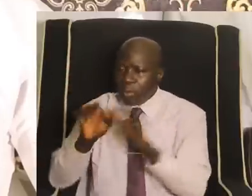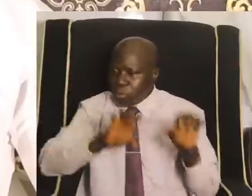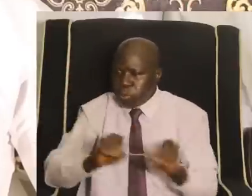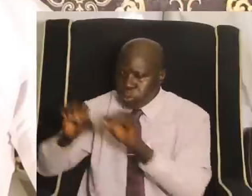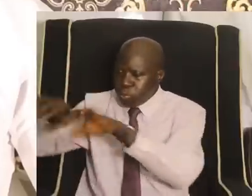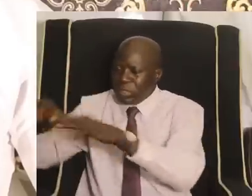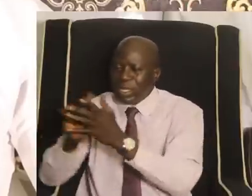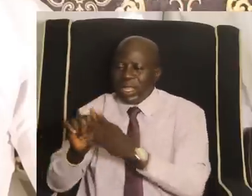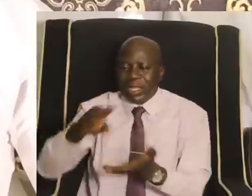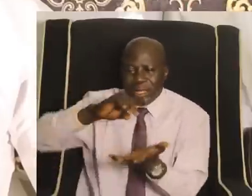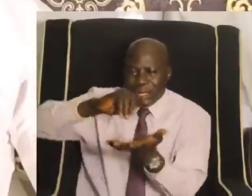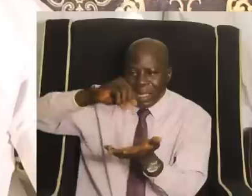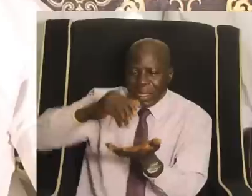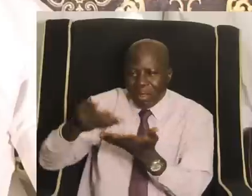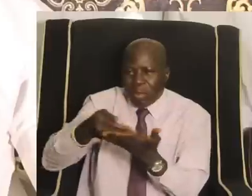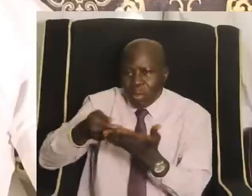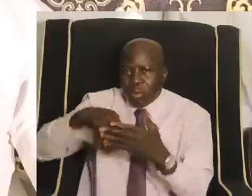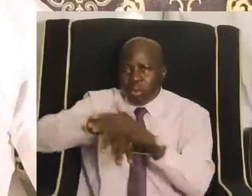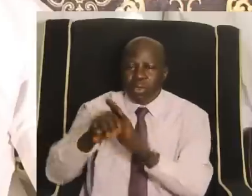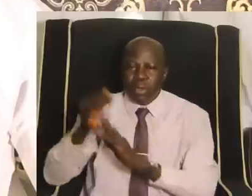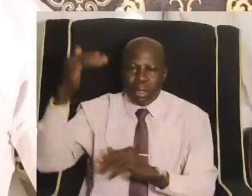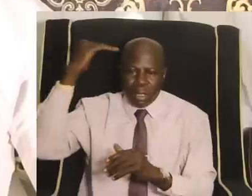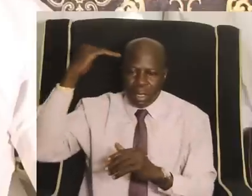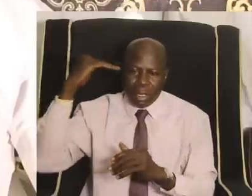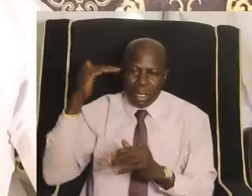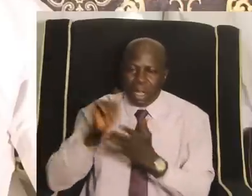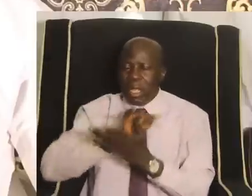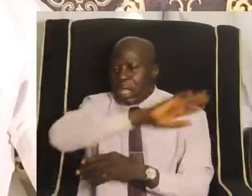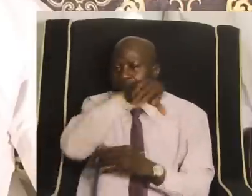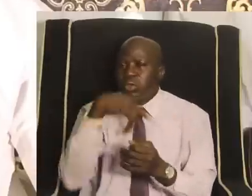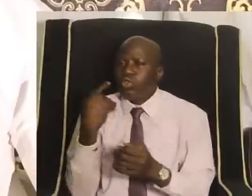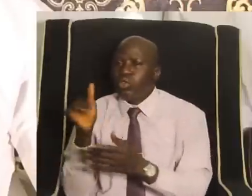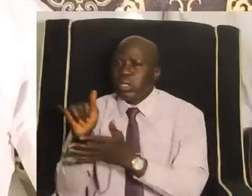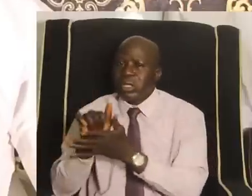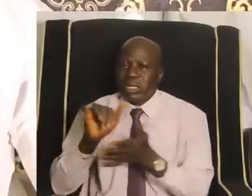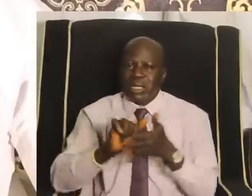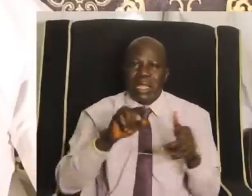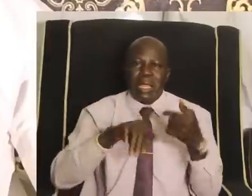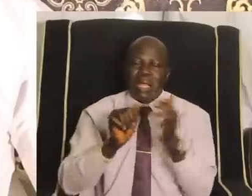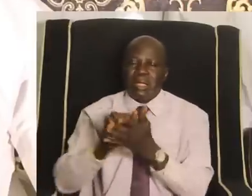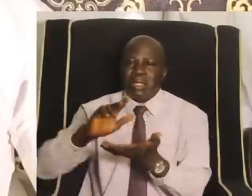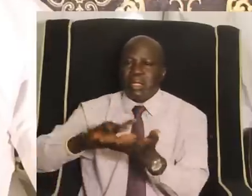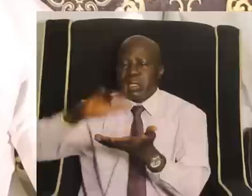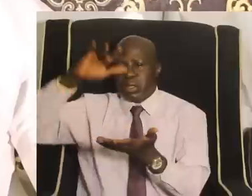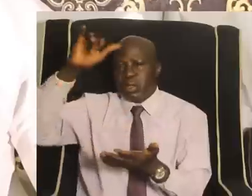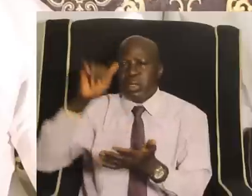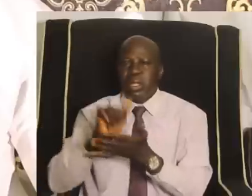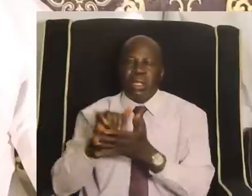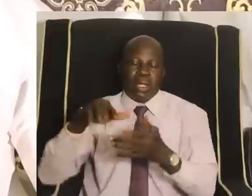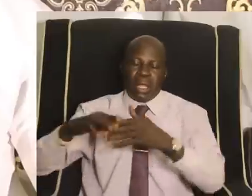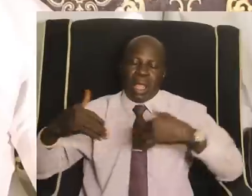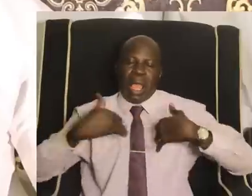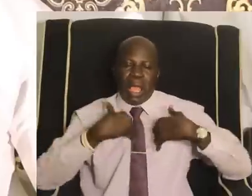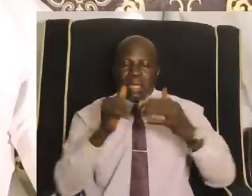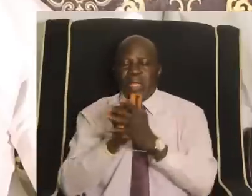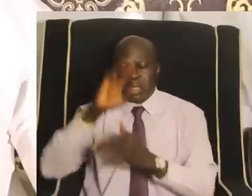rotten eba that has mucus on his head, and he was told that his glory, his son, that he has